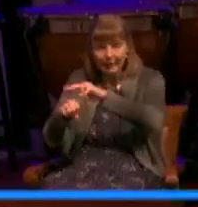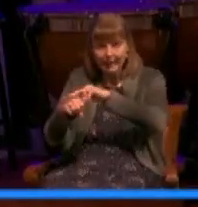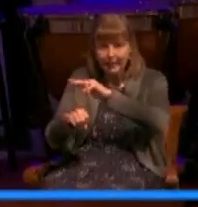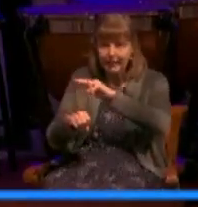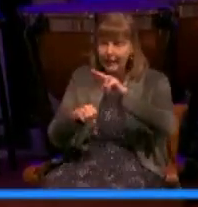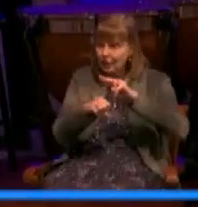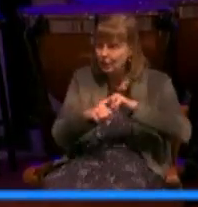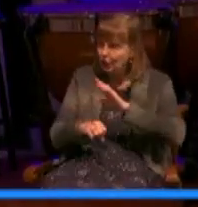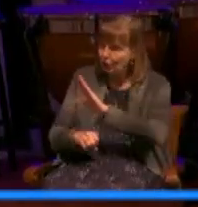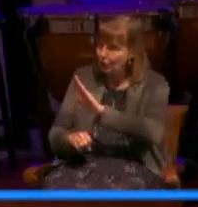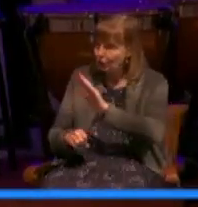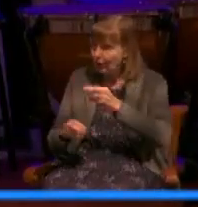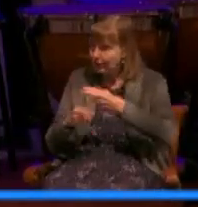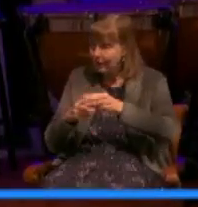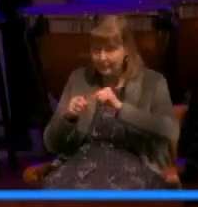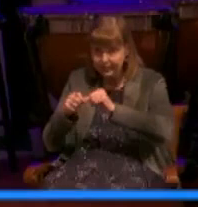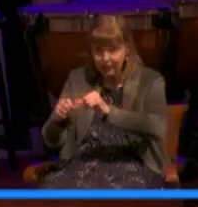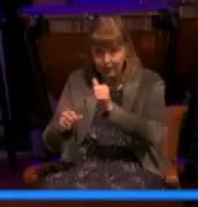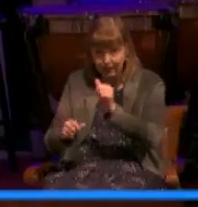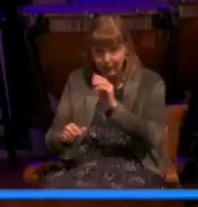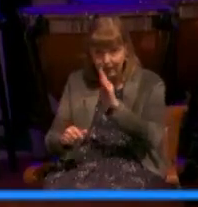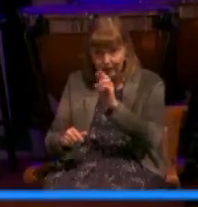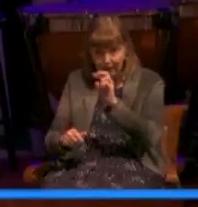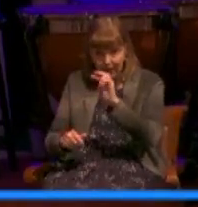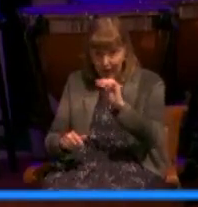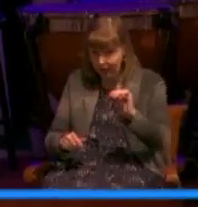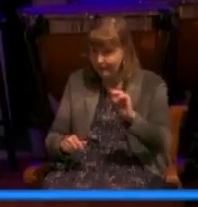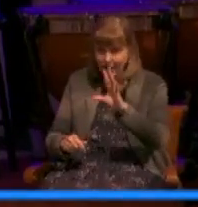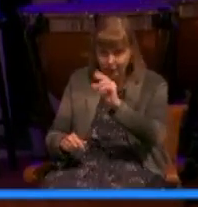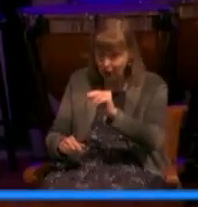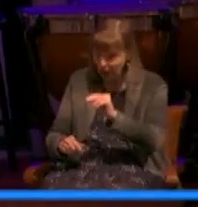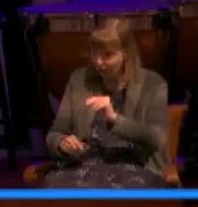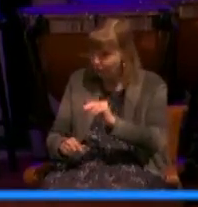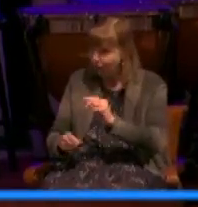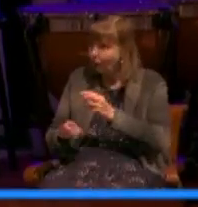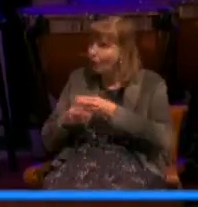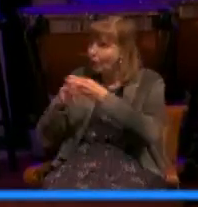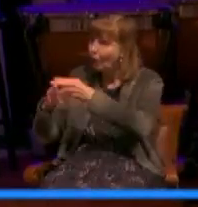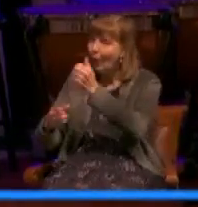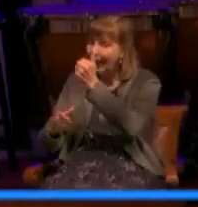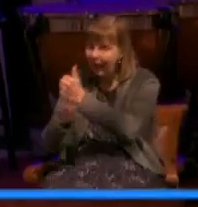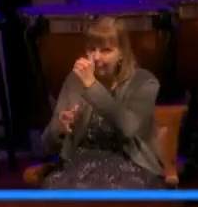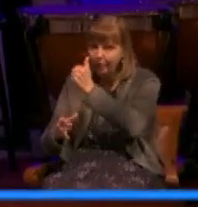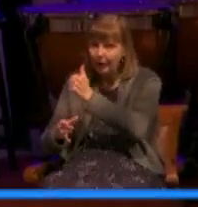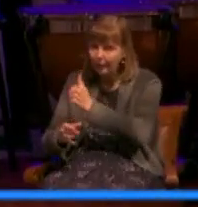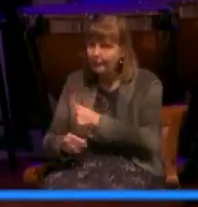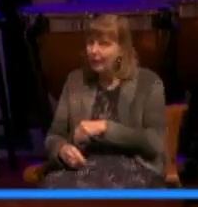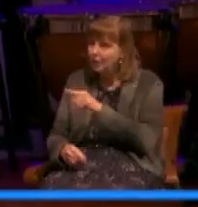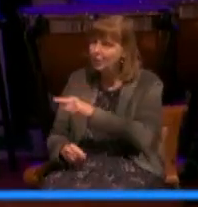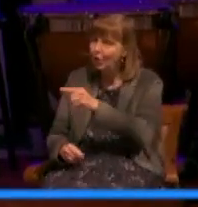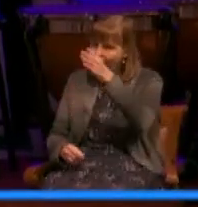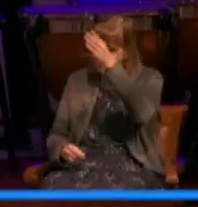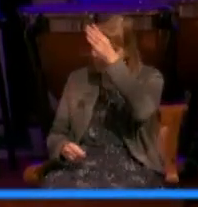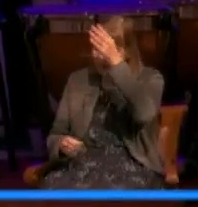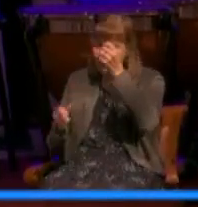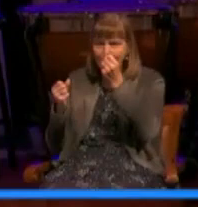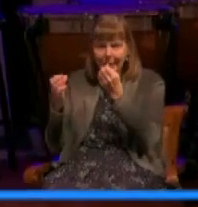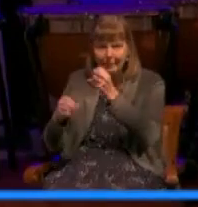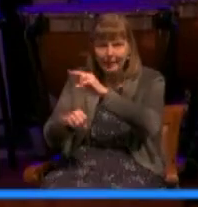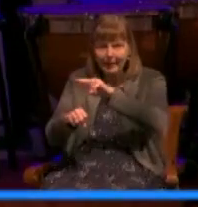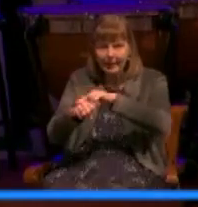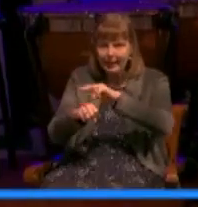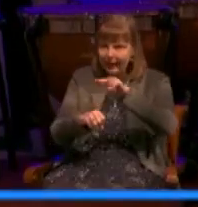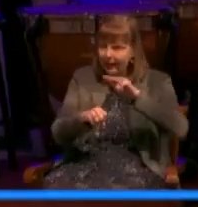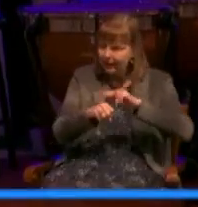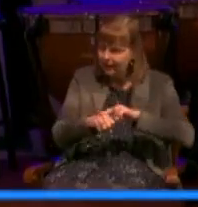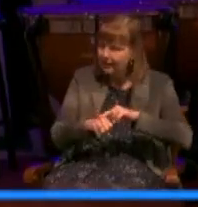your name shall be Abraham, for I have made you the father of multitude of nations. I will make you exceedingly fruitful, and I will make